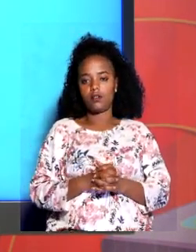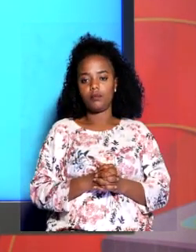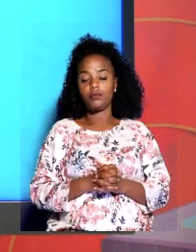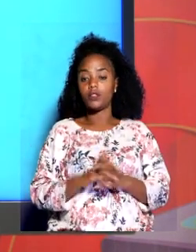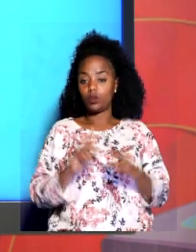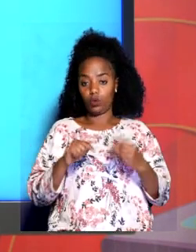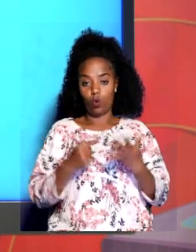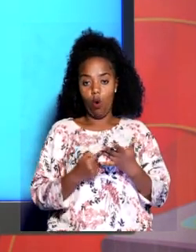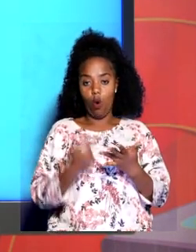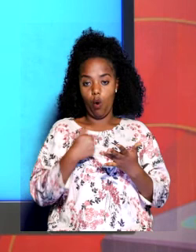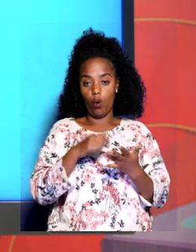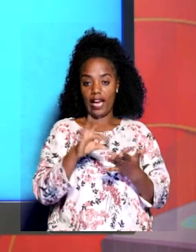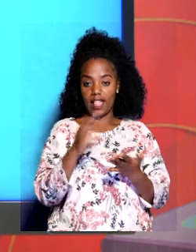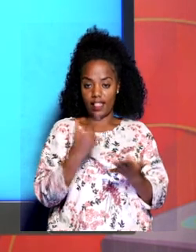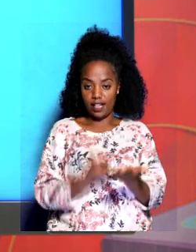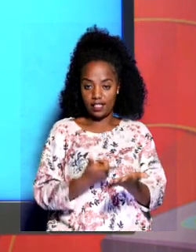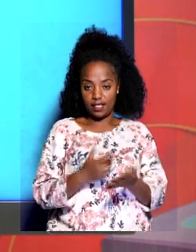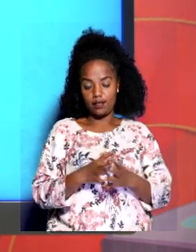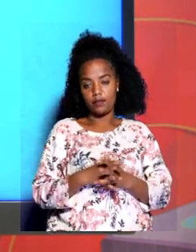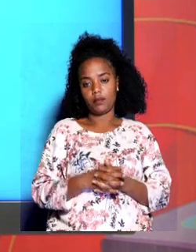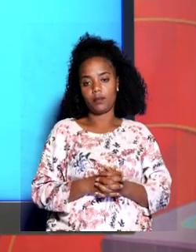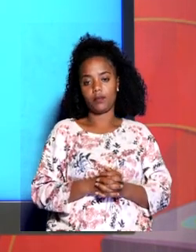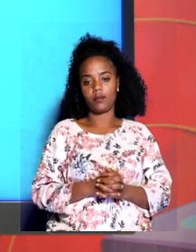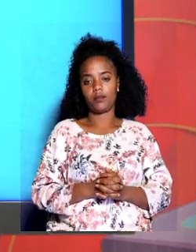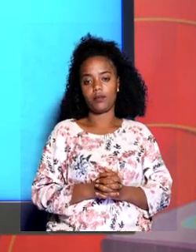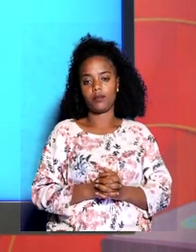So we have this one.